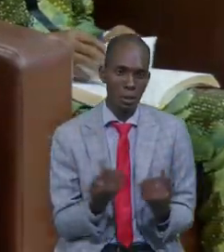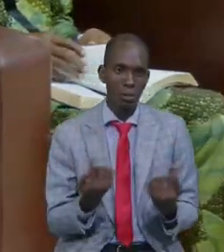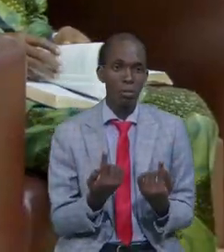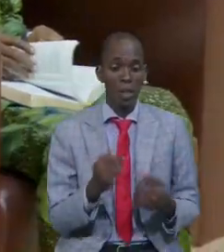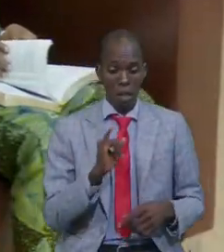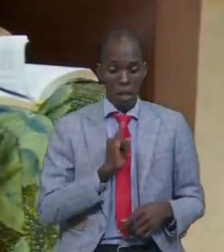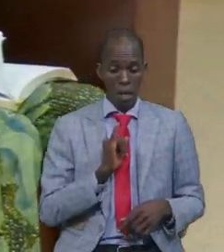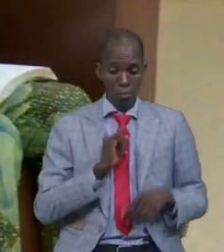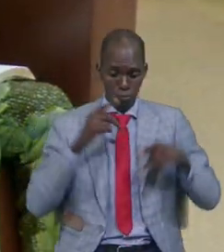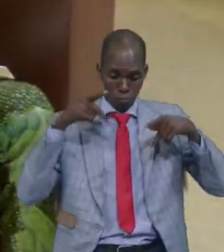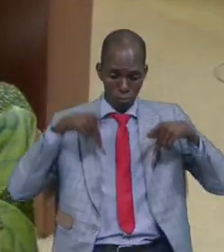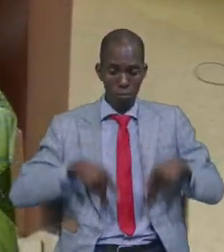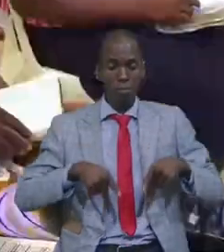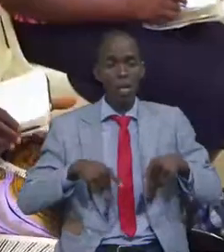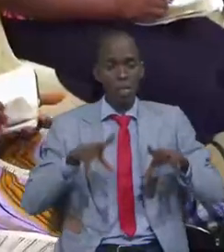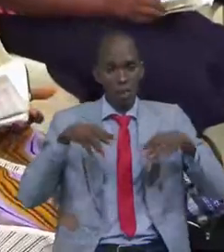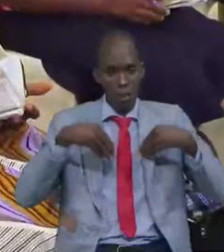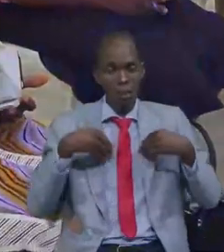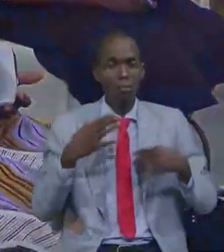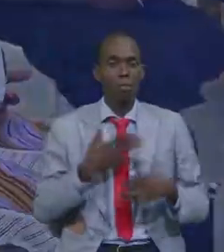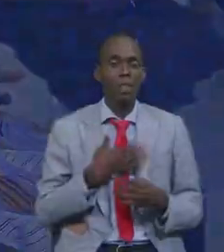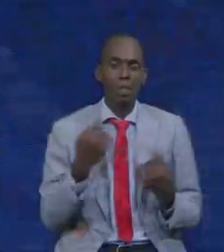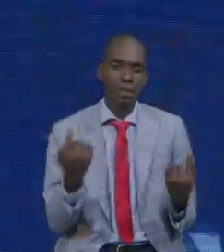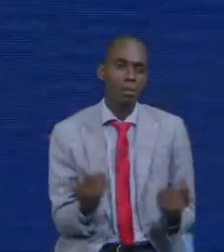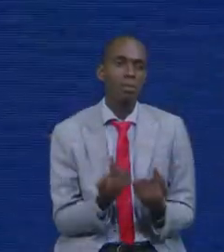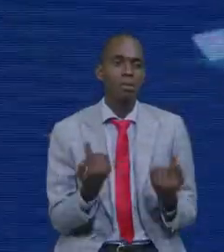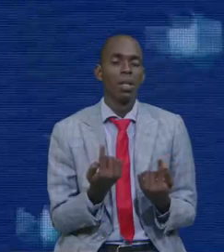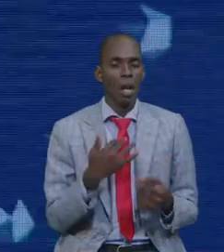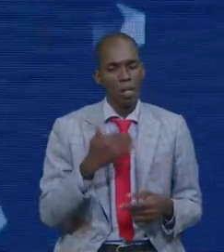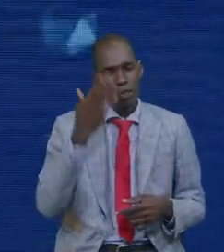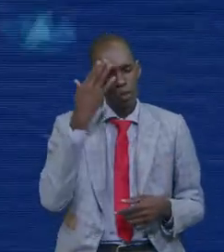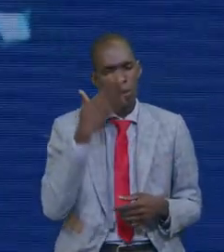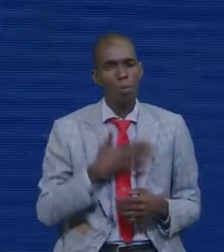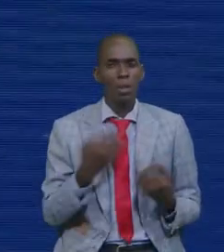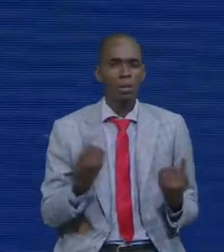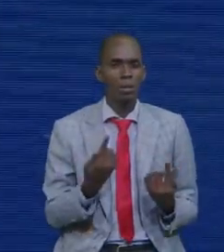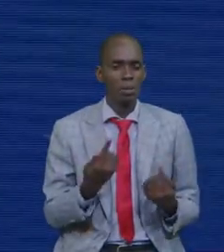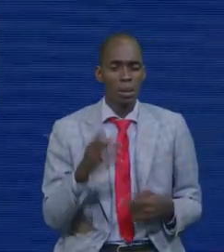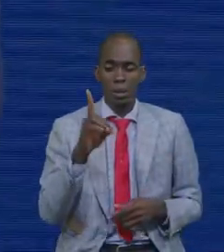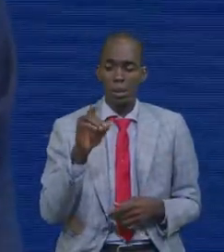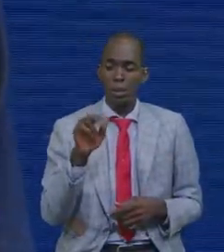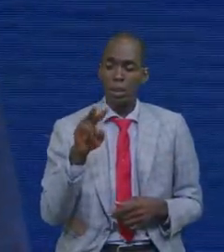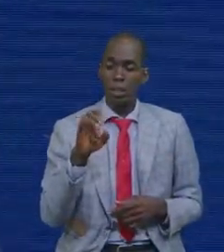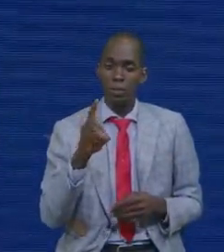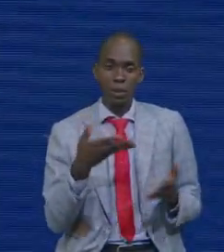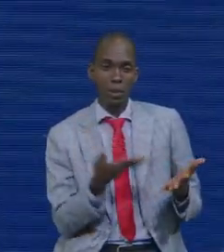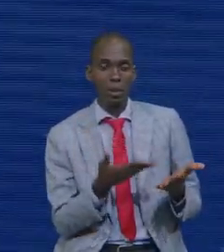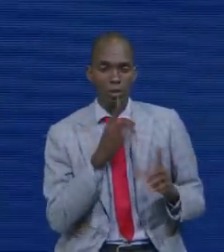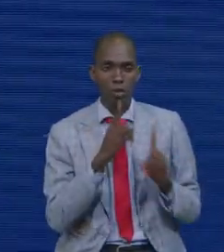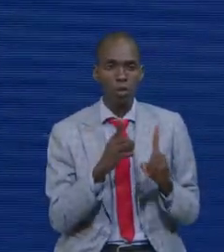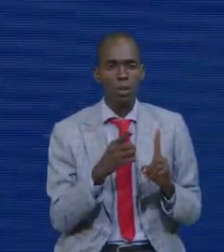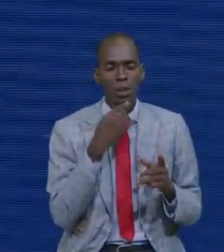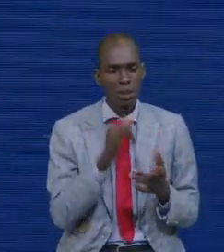I acknowledge my transgressions. David had done wrong. And he said,